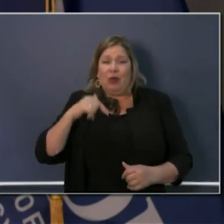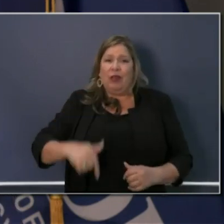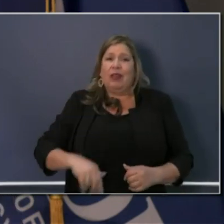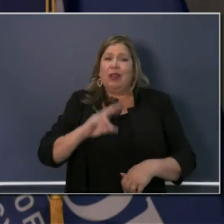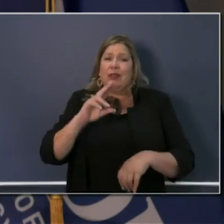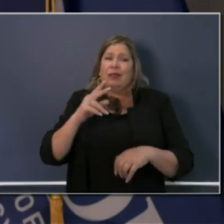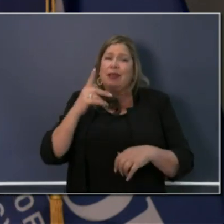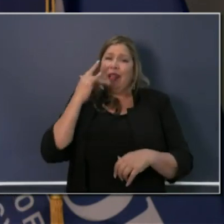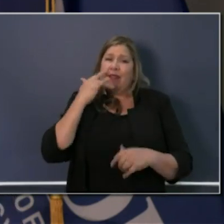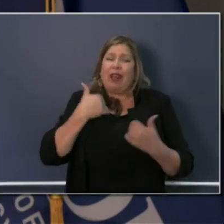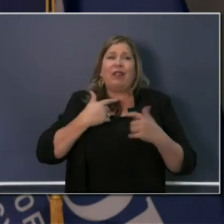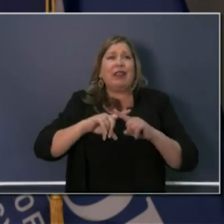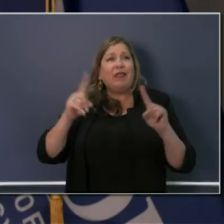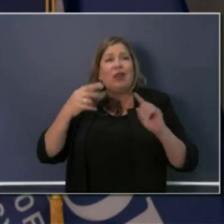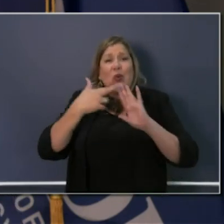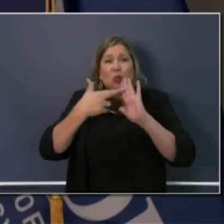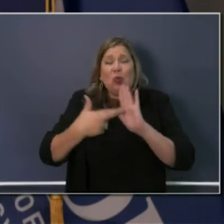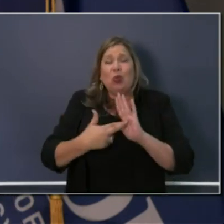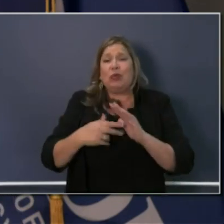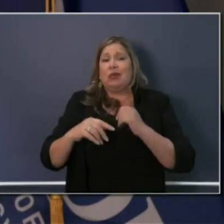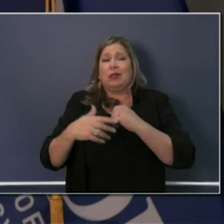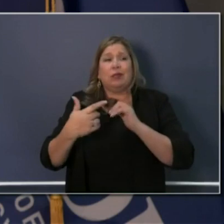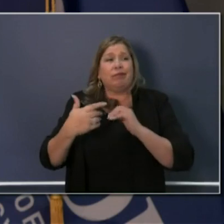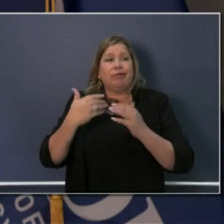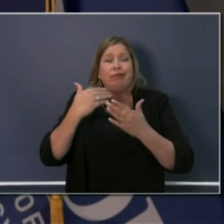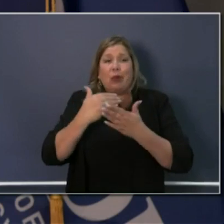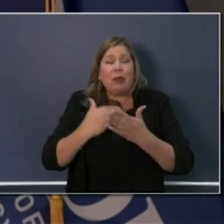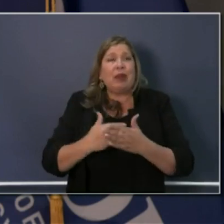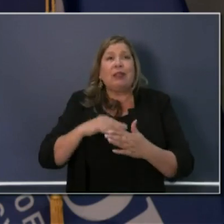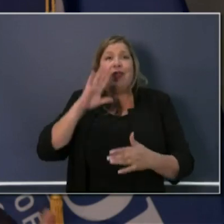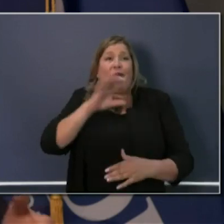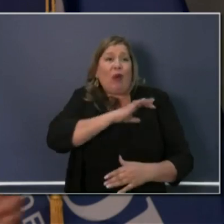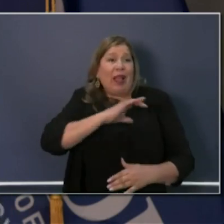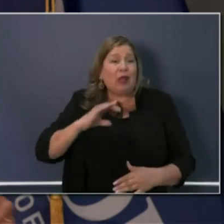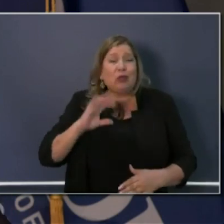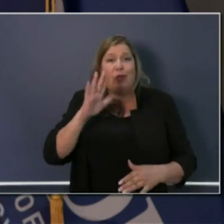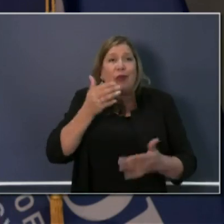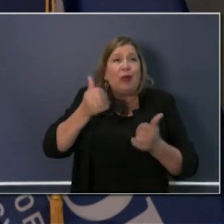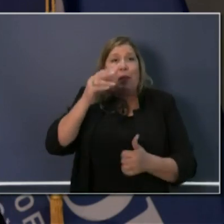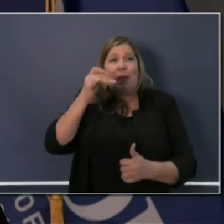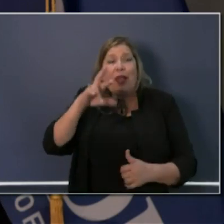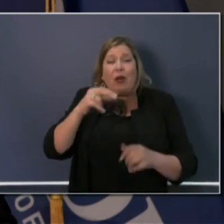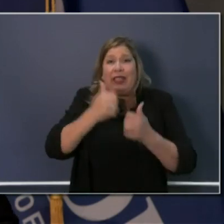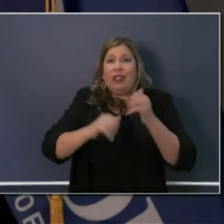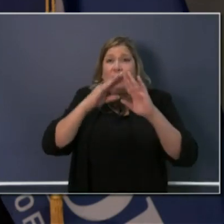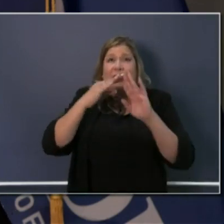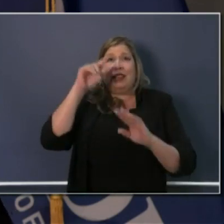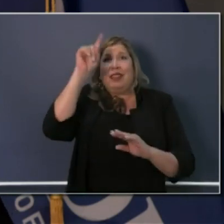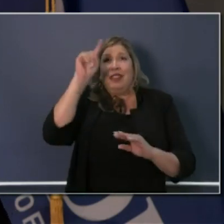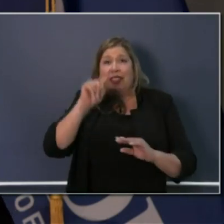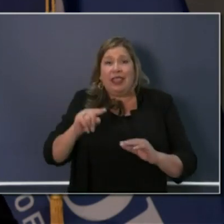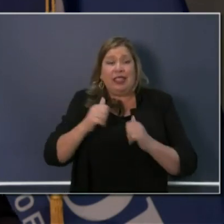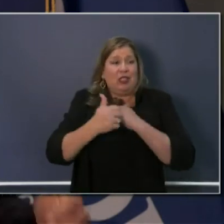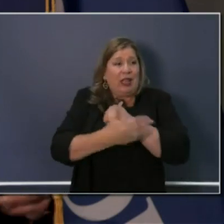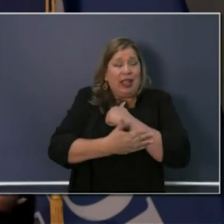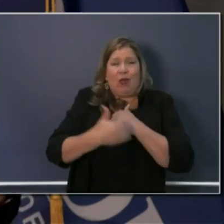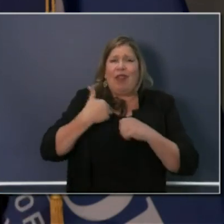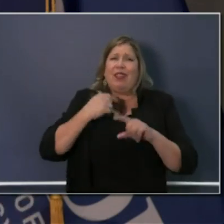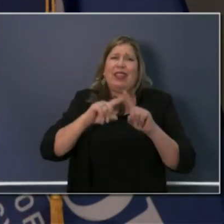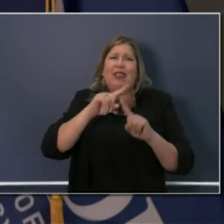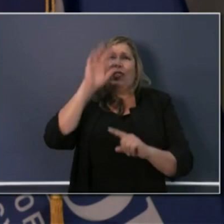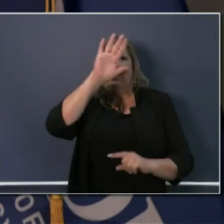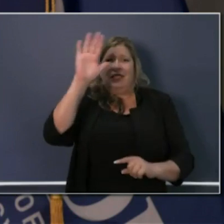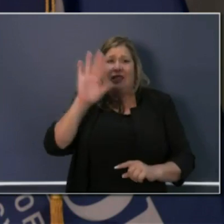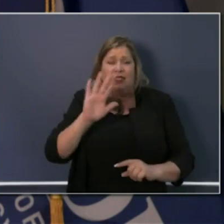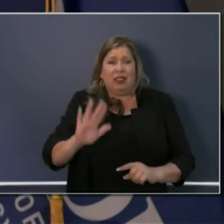counties, different rules, regulations, different representation, different concerns, different points of view. And localism